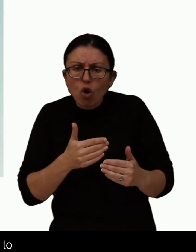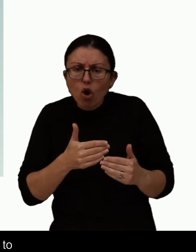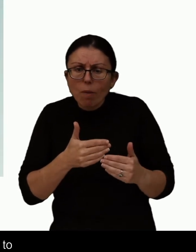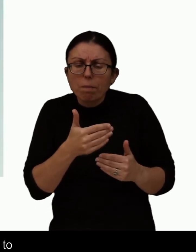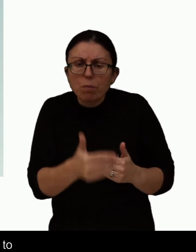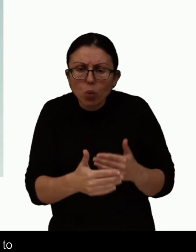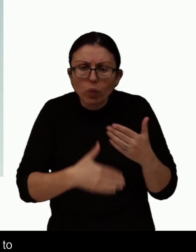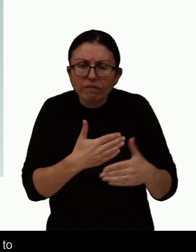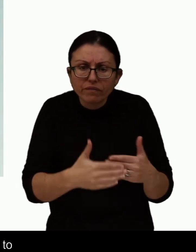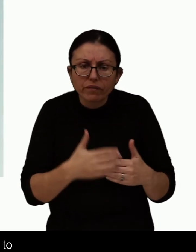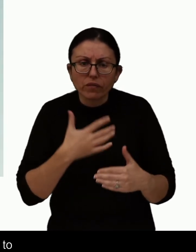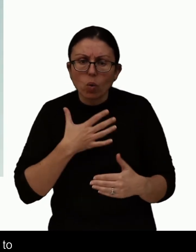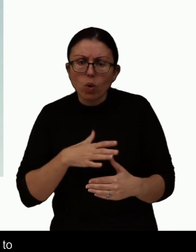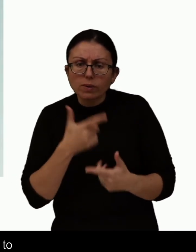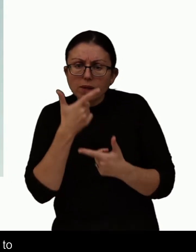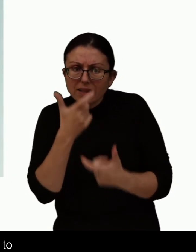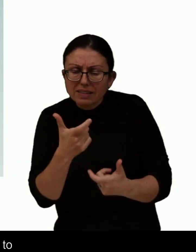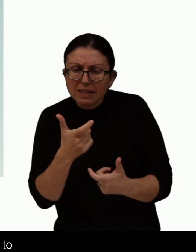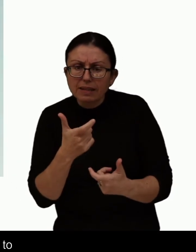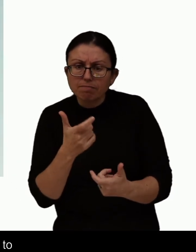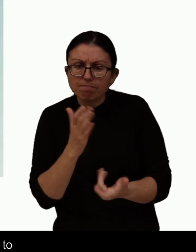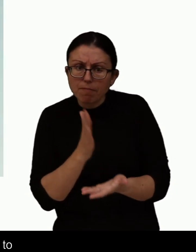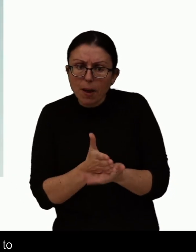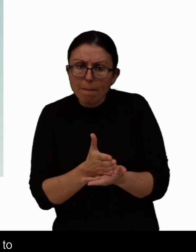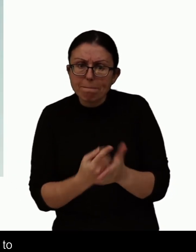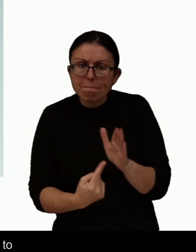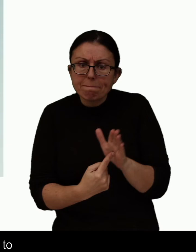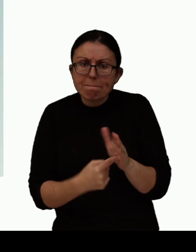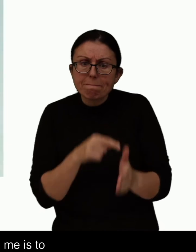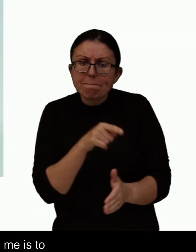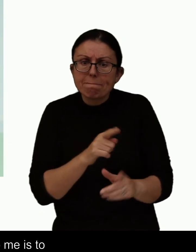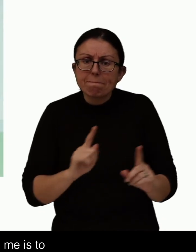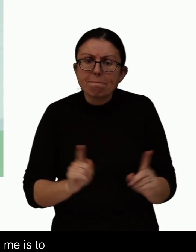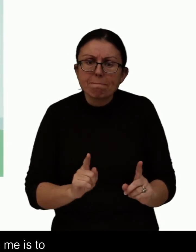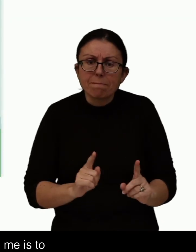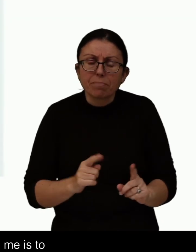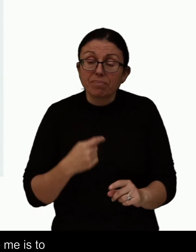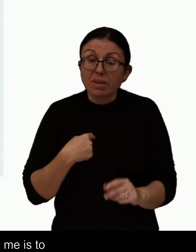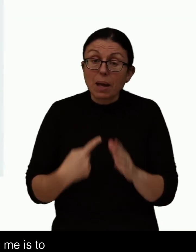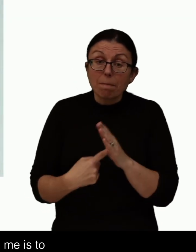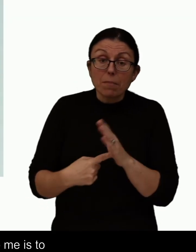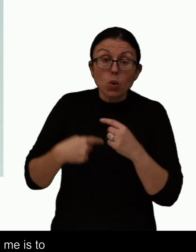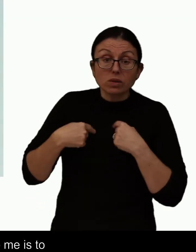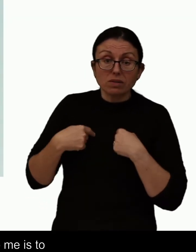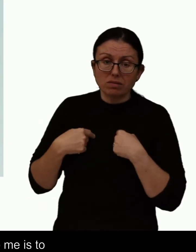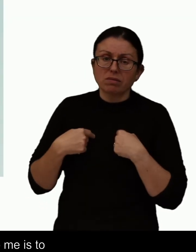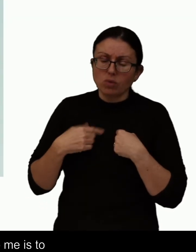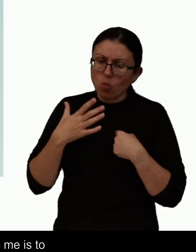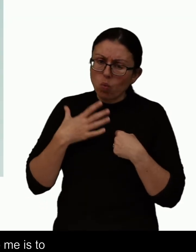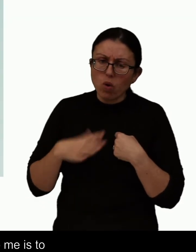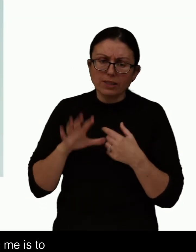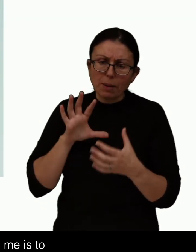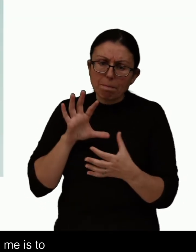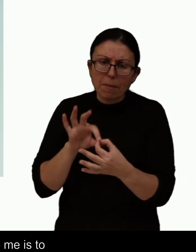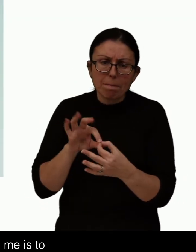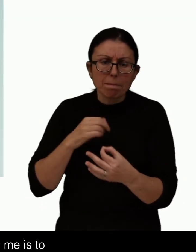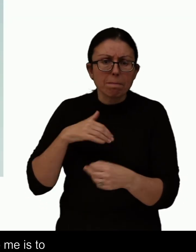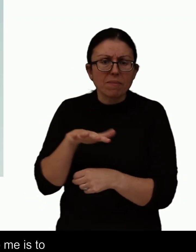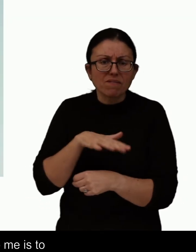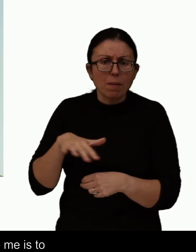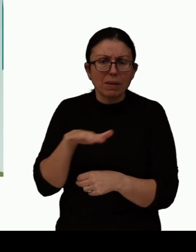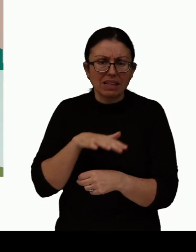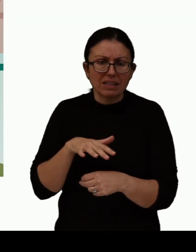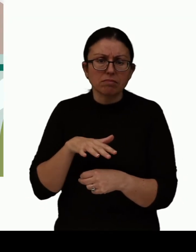I want to understand what really matters to you. The most important thing to me is to have as much time as I can with